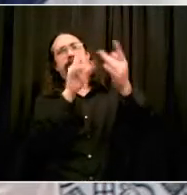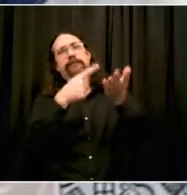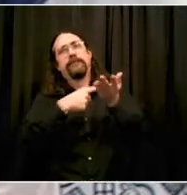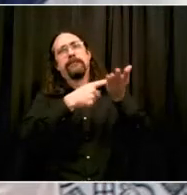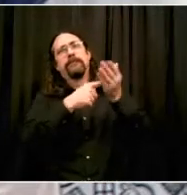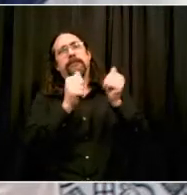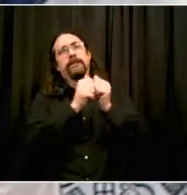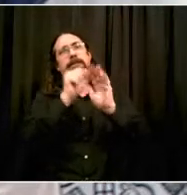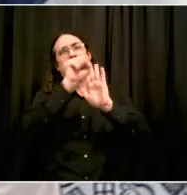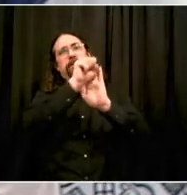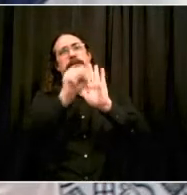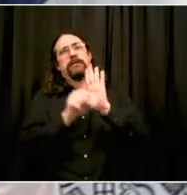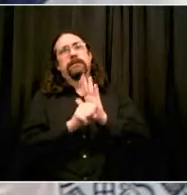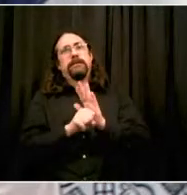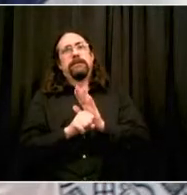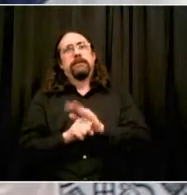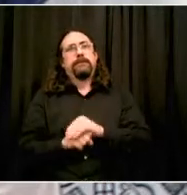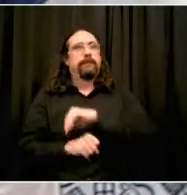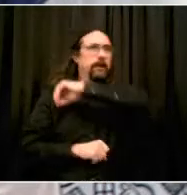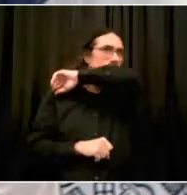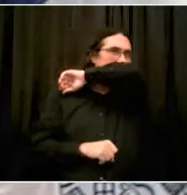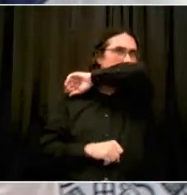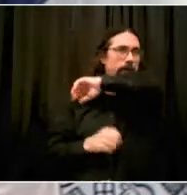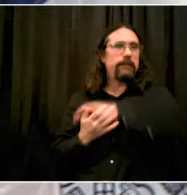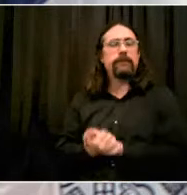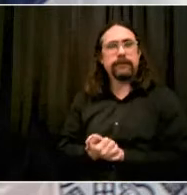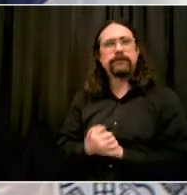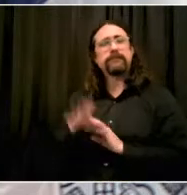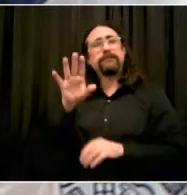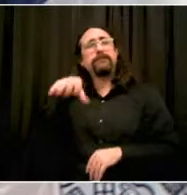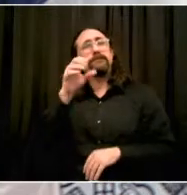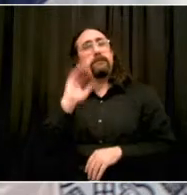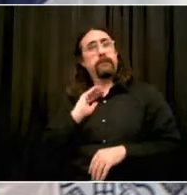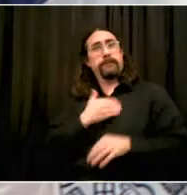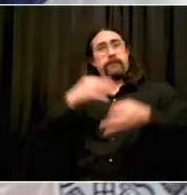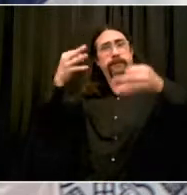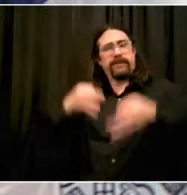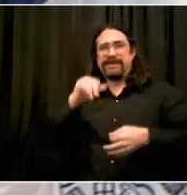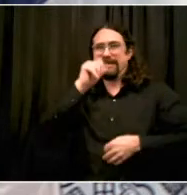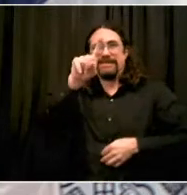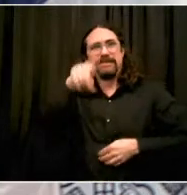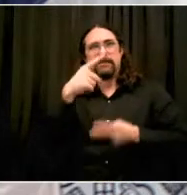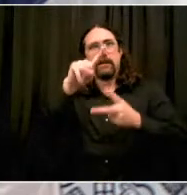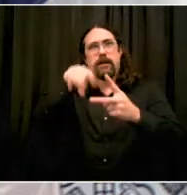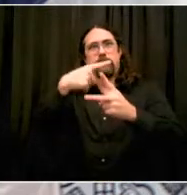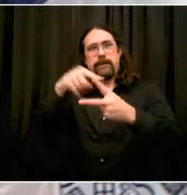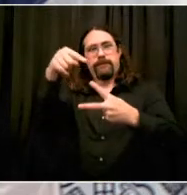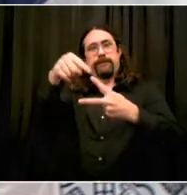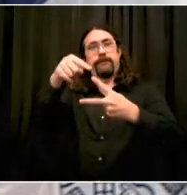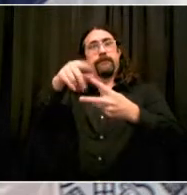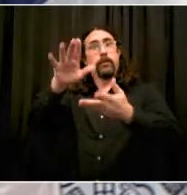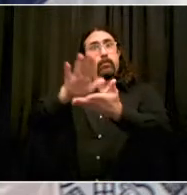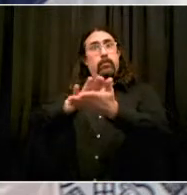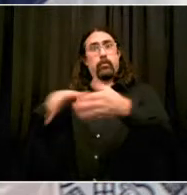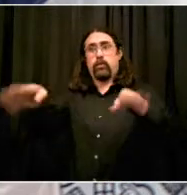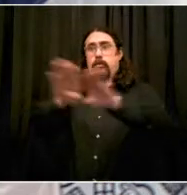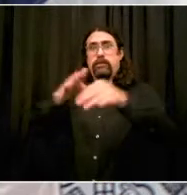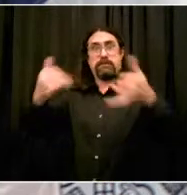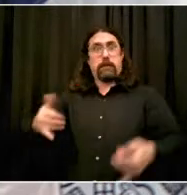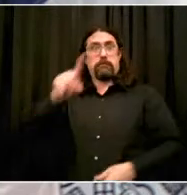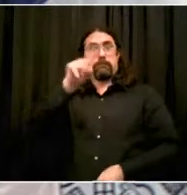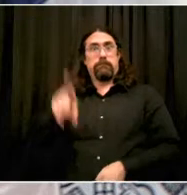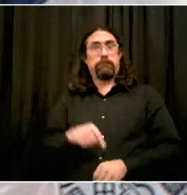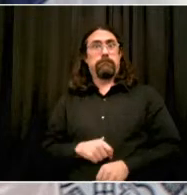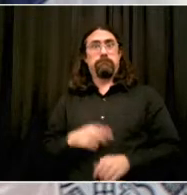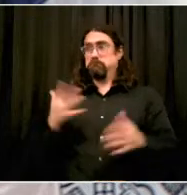was important to talk that through before either he or I addressed the public. And we had several